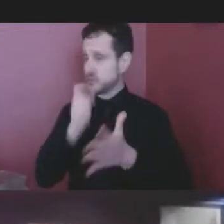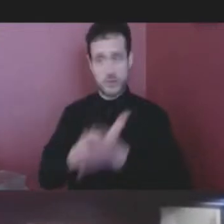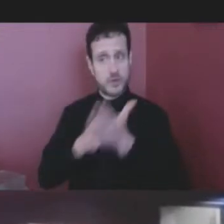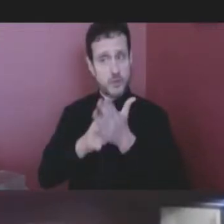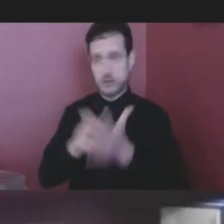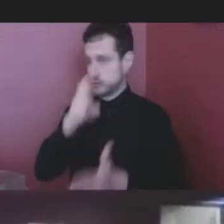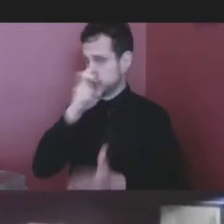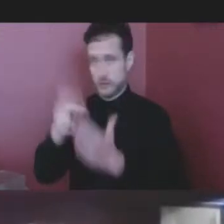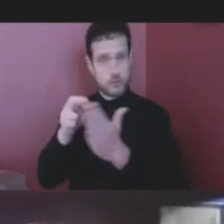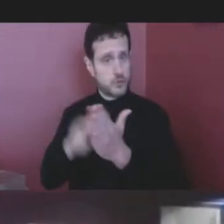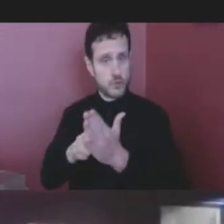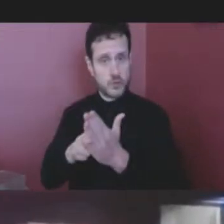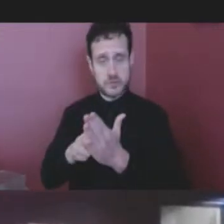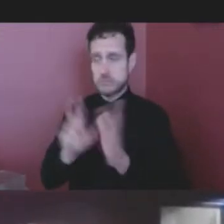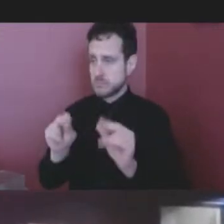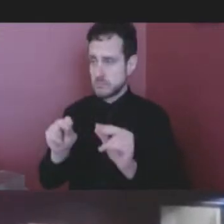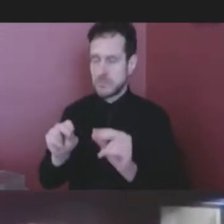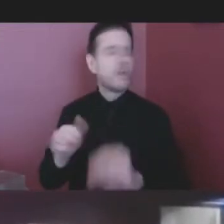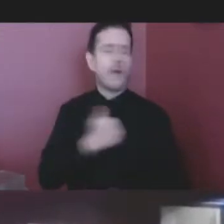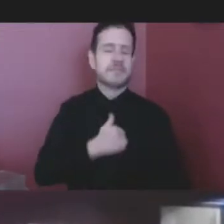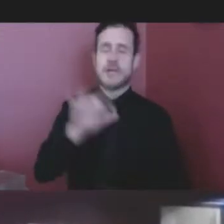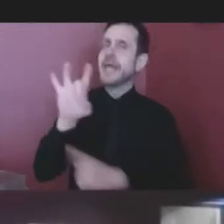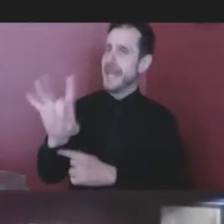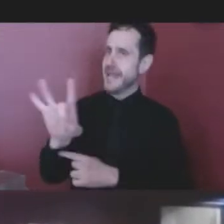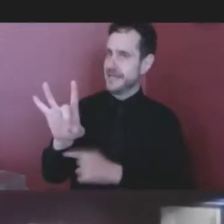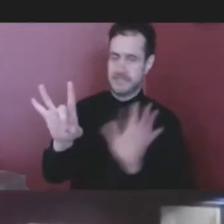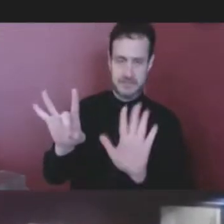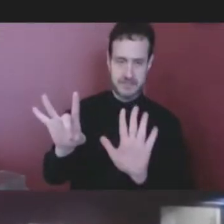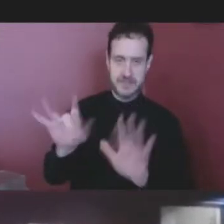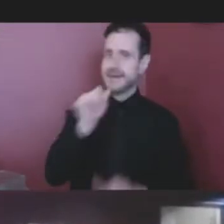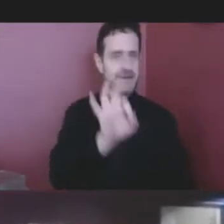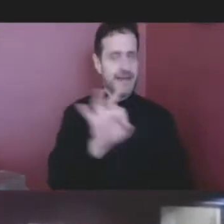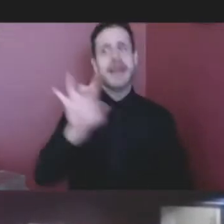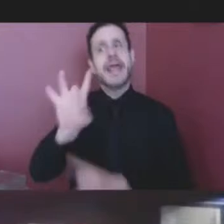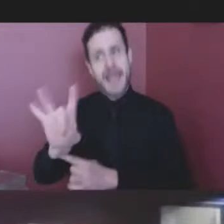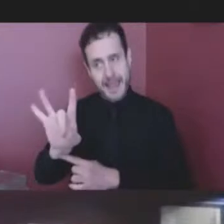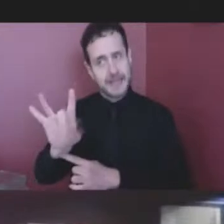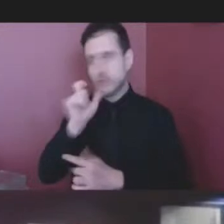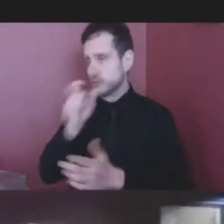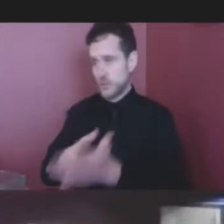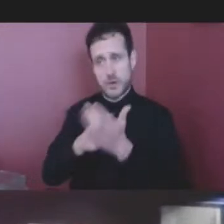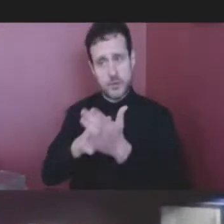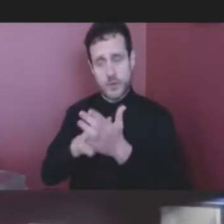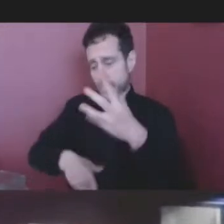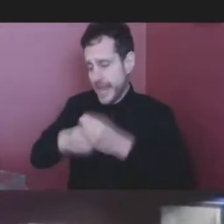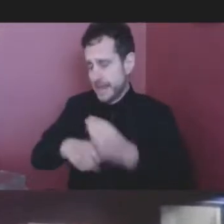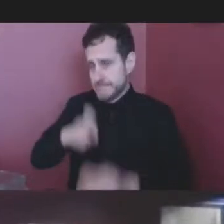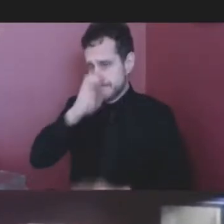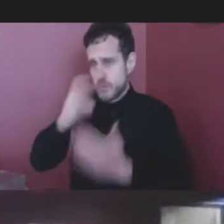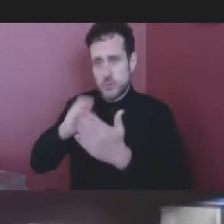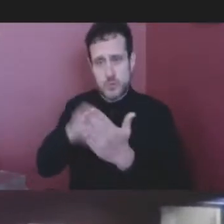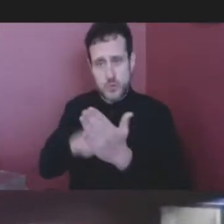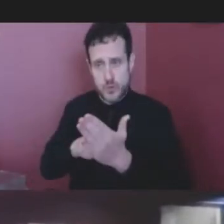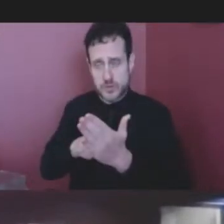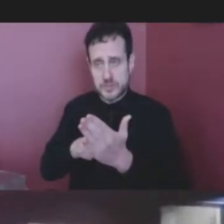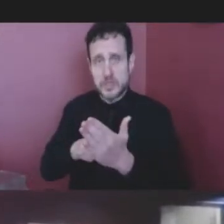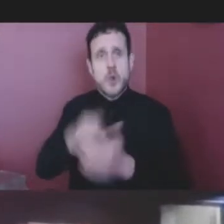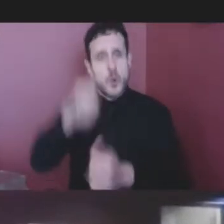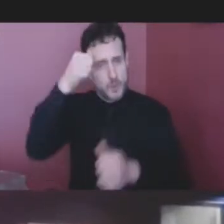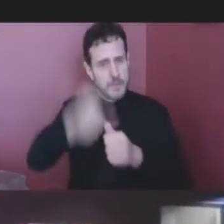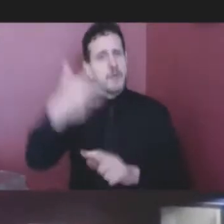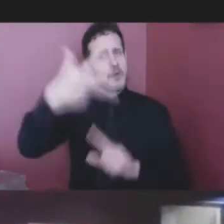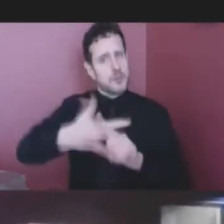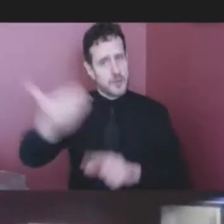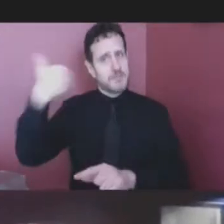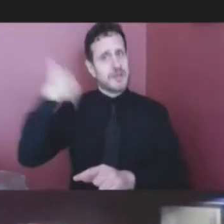additional mitigation. Sorry, 8 of 11 have not required additional mitigations since all of the state reached the current phase of